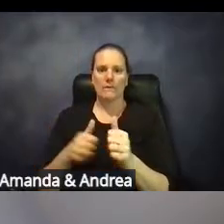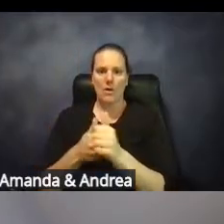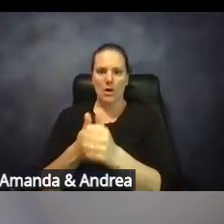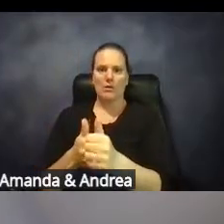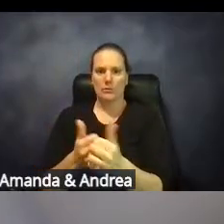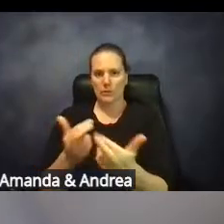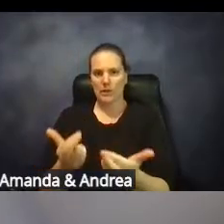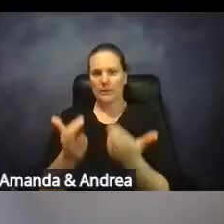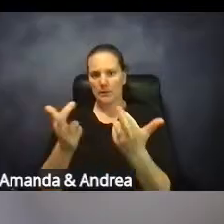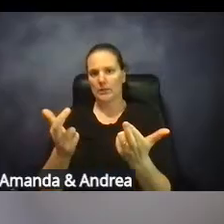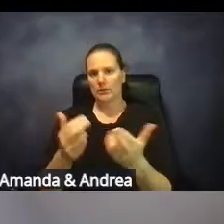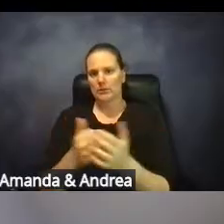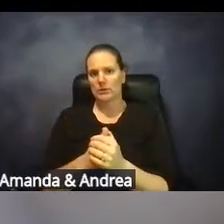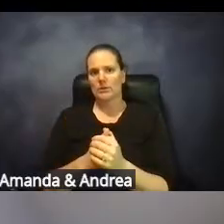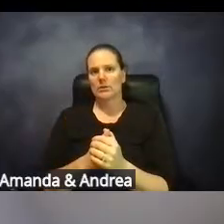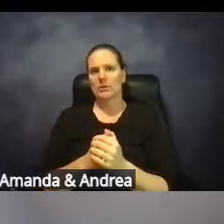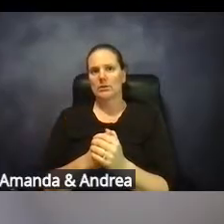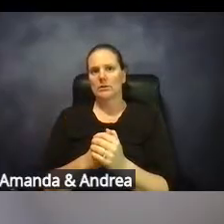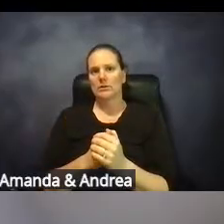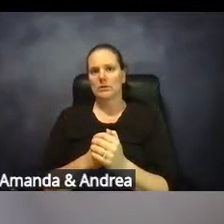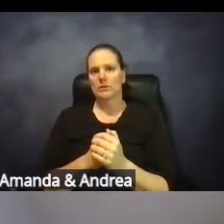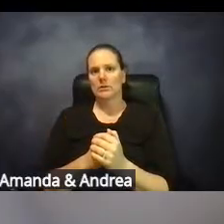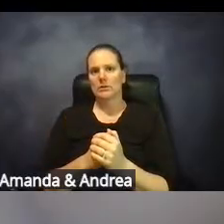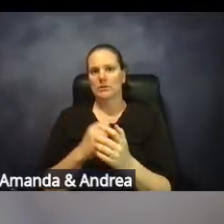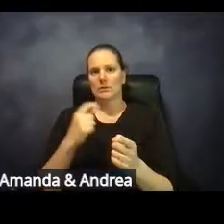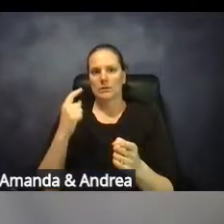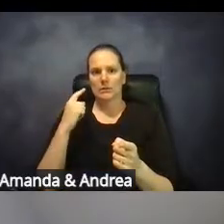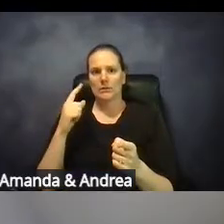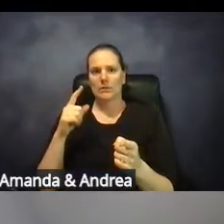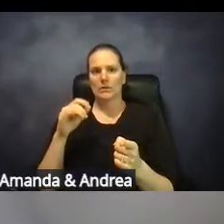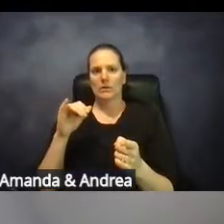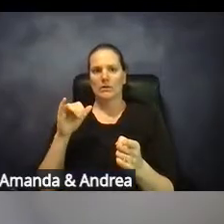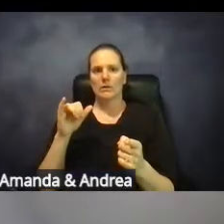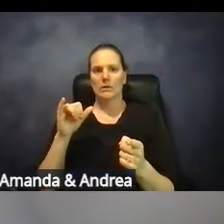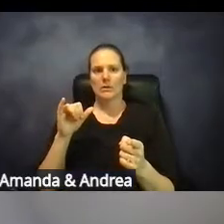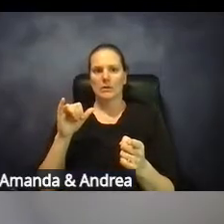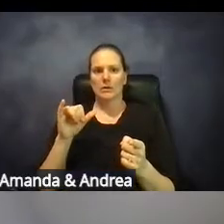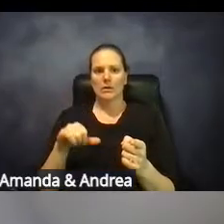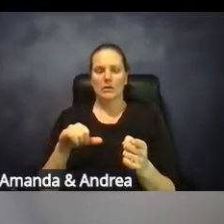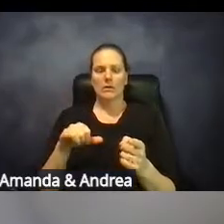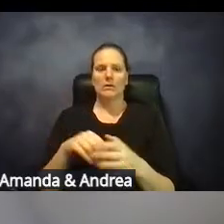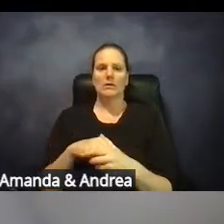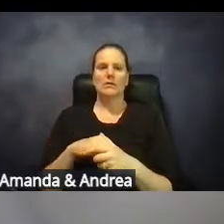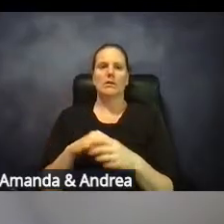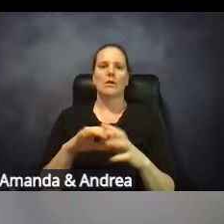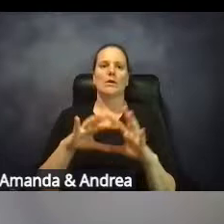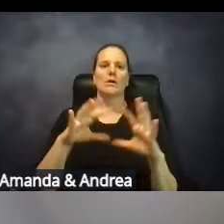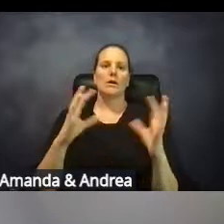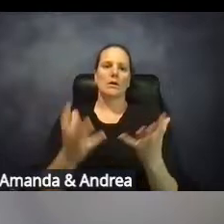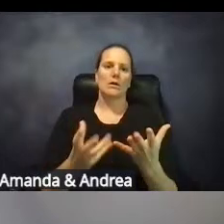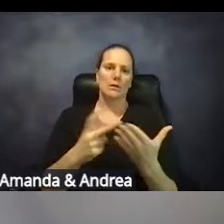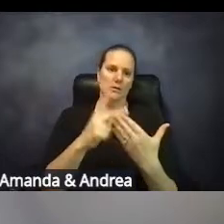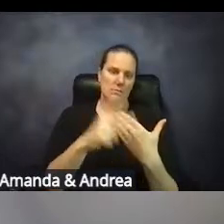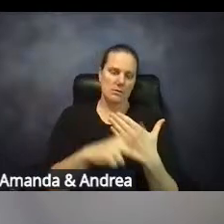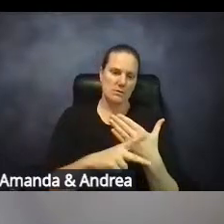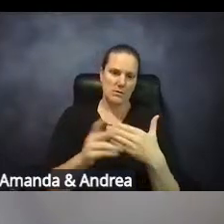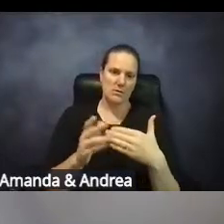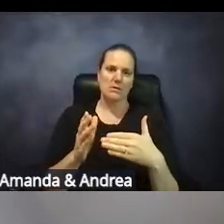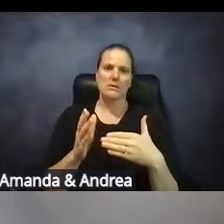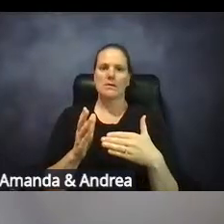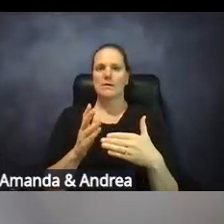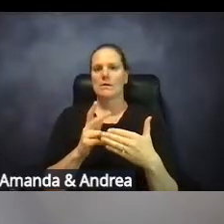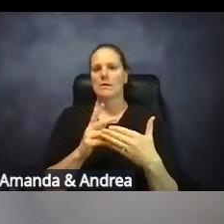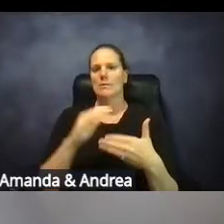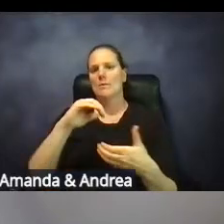that are made by IBR, and also just to hold kind of the entire program and partners kind of